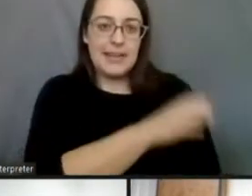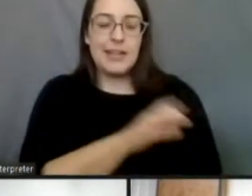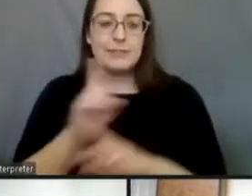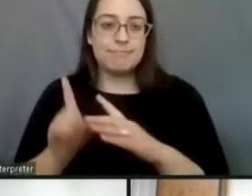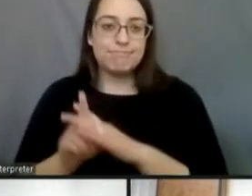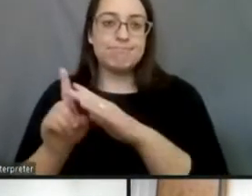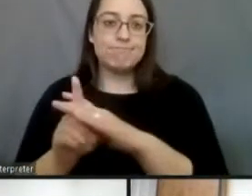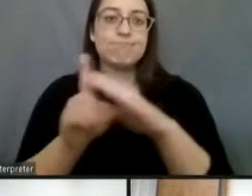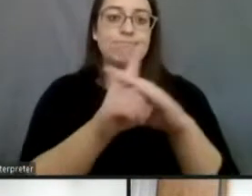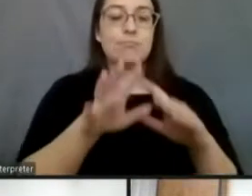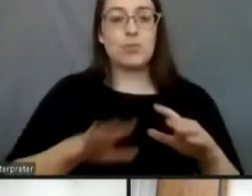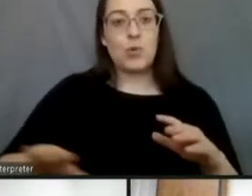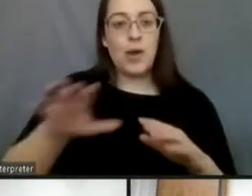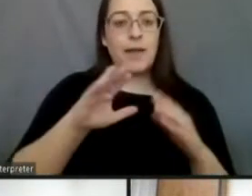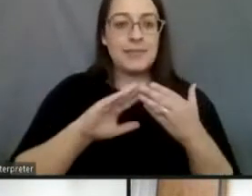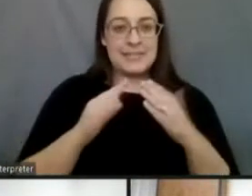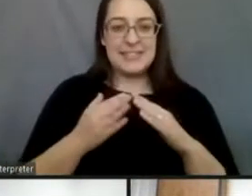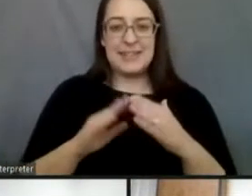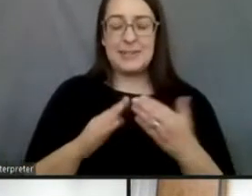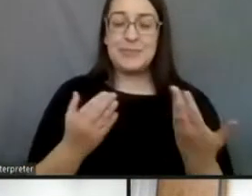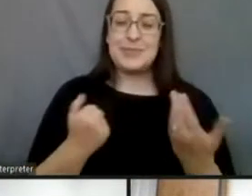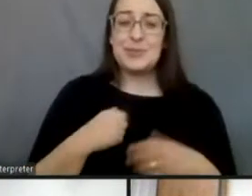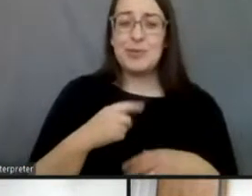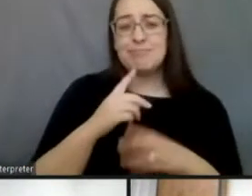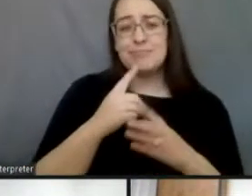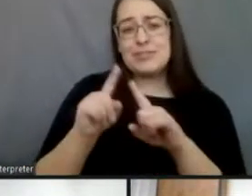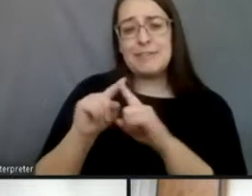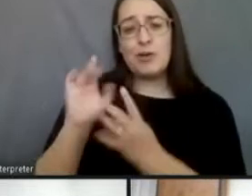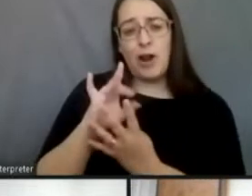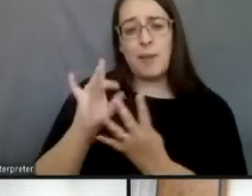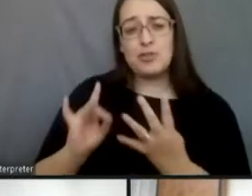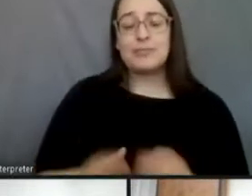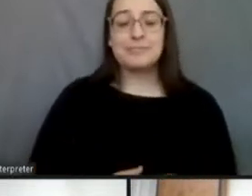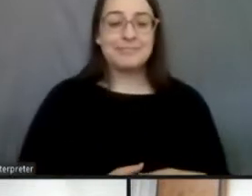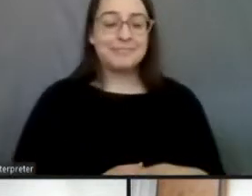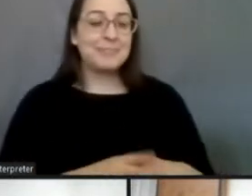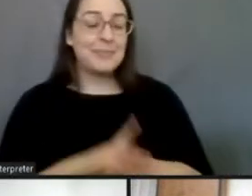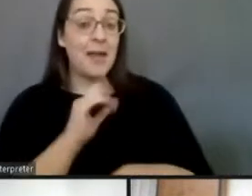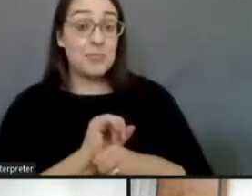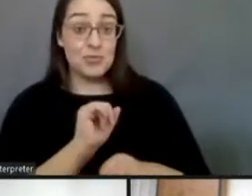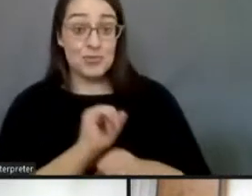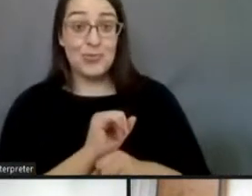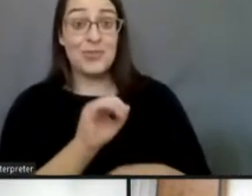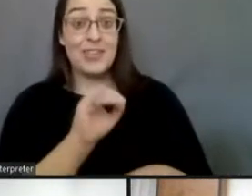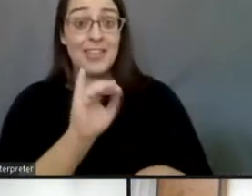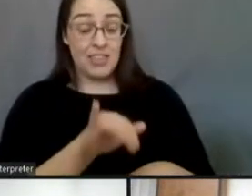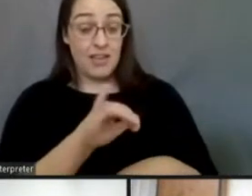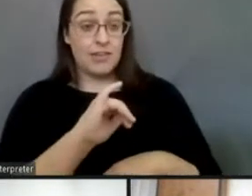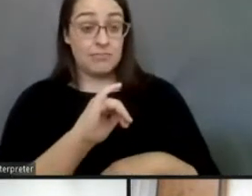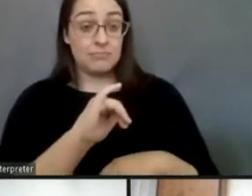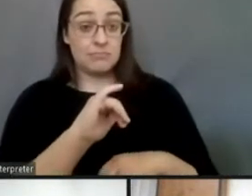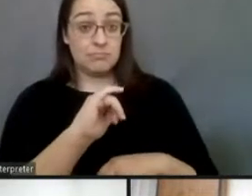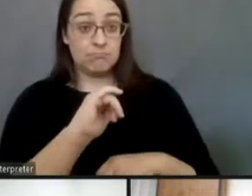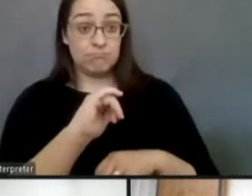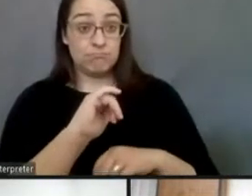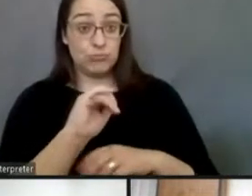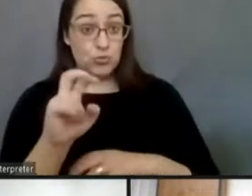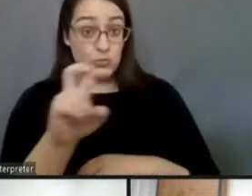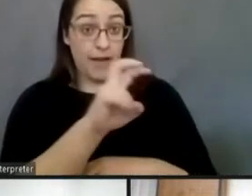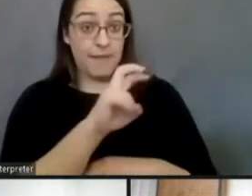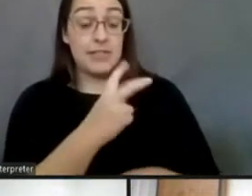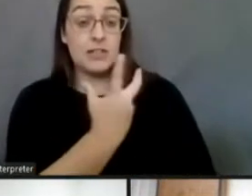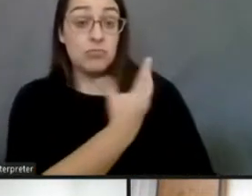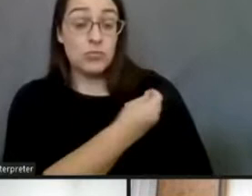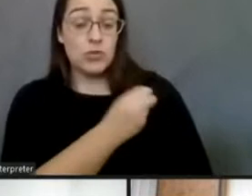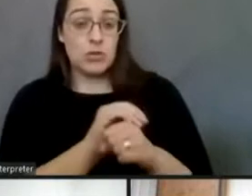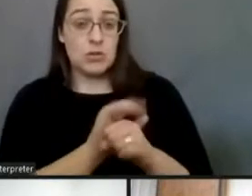around the community. So just additional options. Absolutely. And with the establishment of these mobile clinics, my guess,